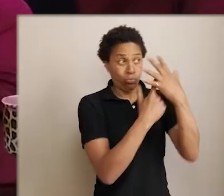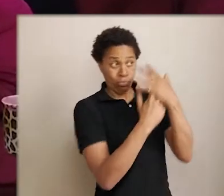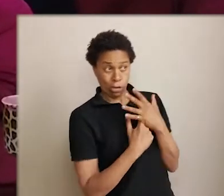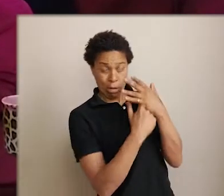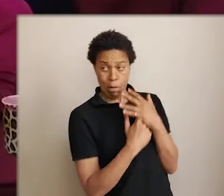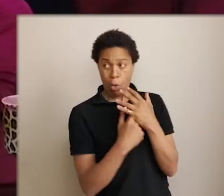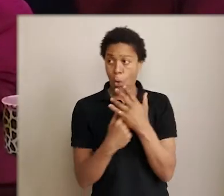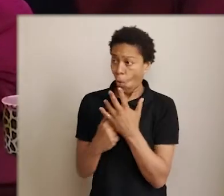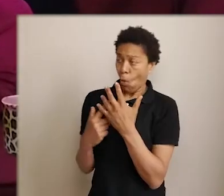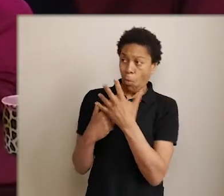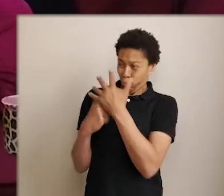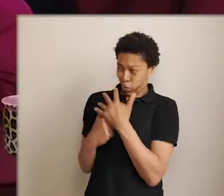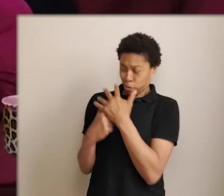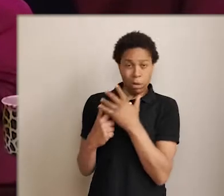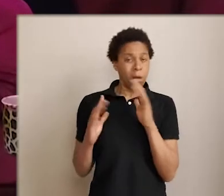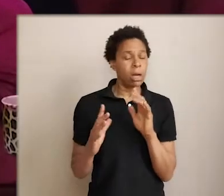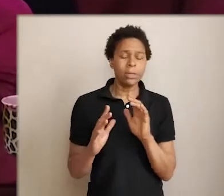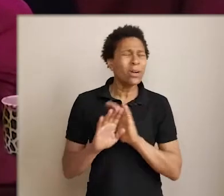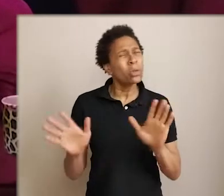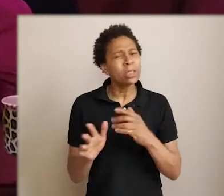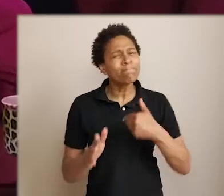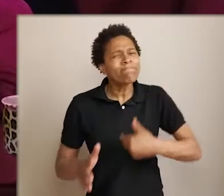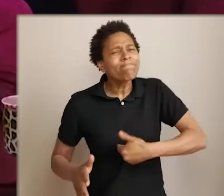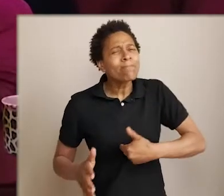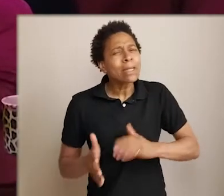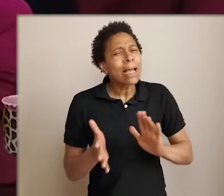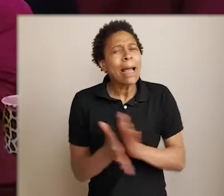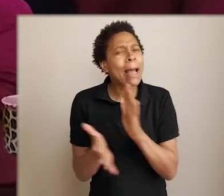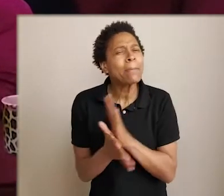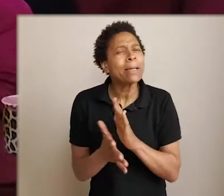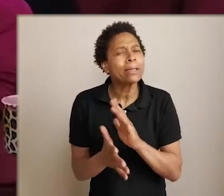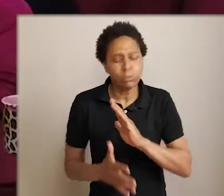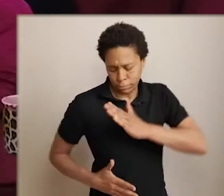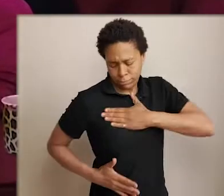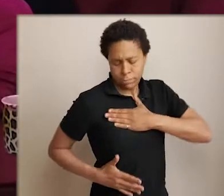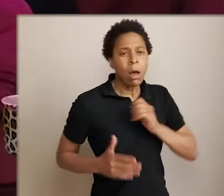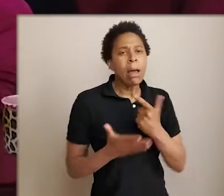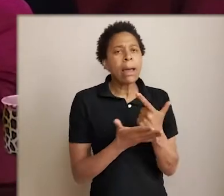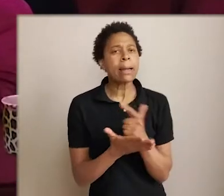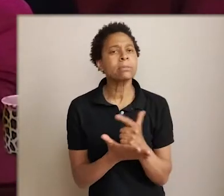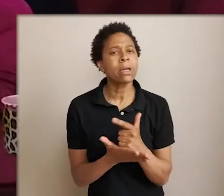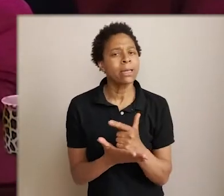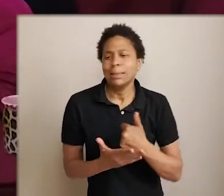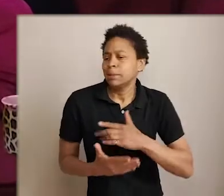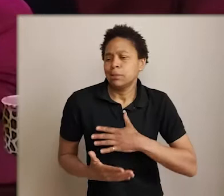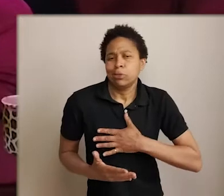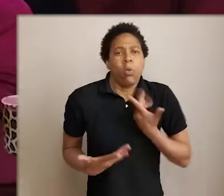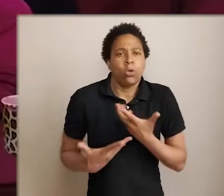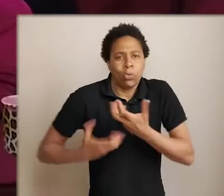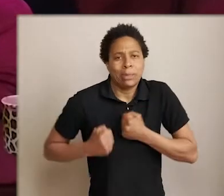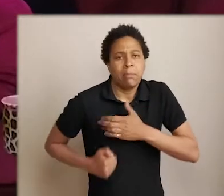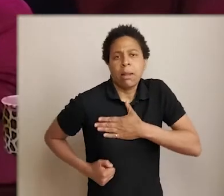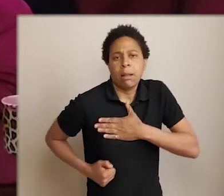us, I wasn't happy to be seen as a lesbian. I didn't wish to accept it.